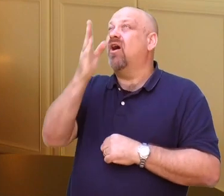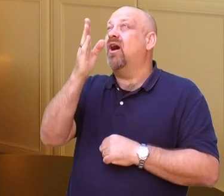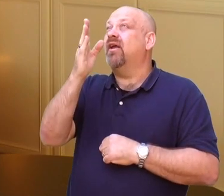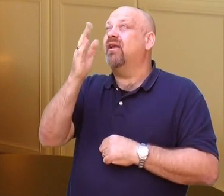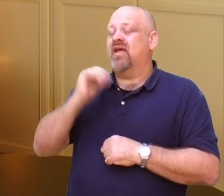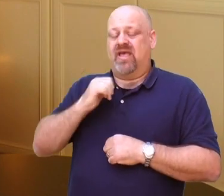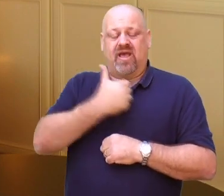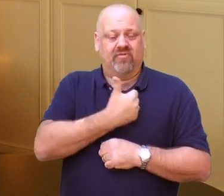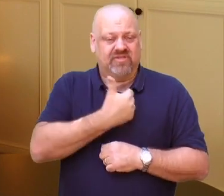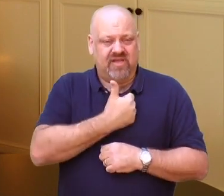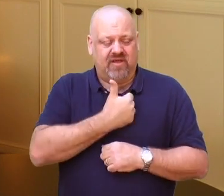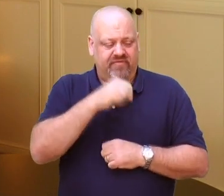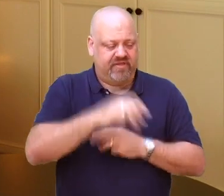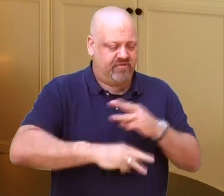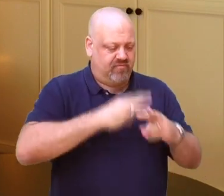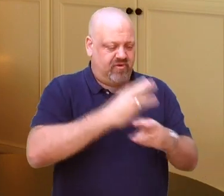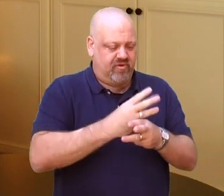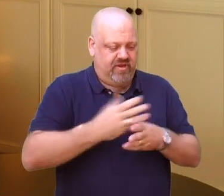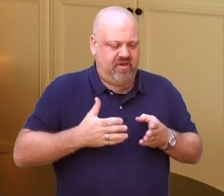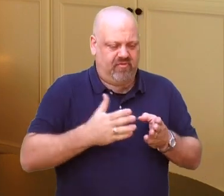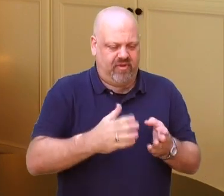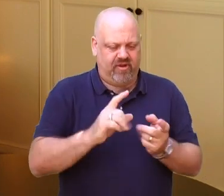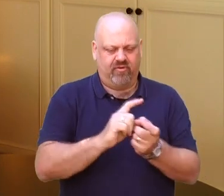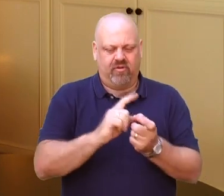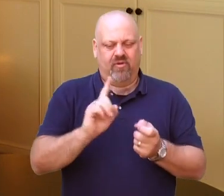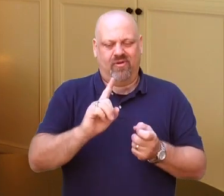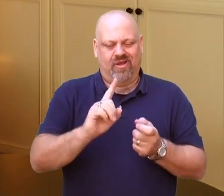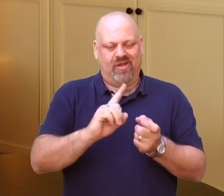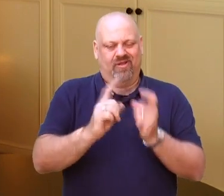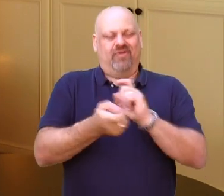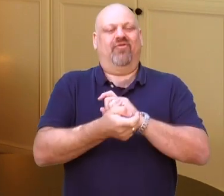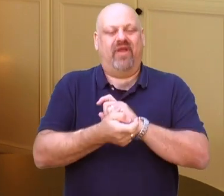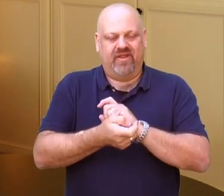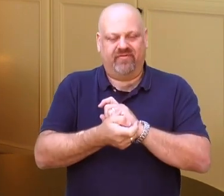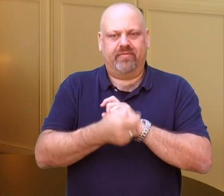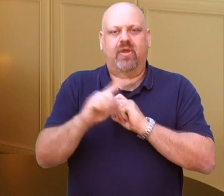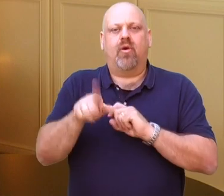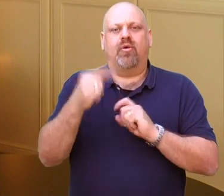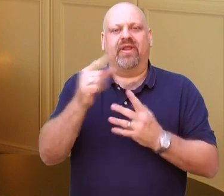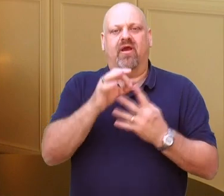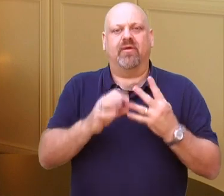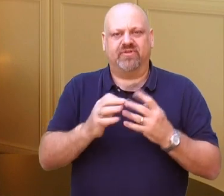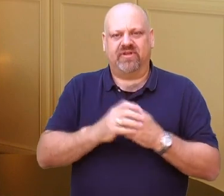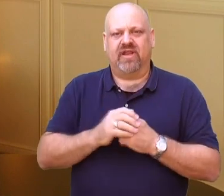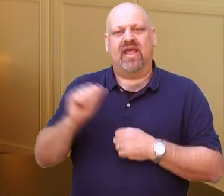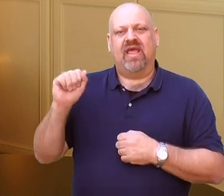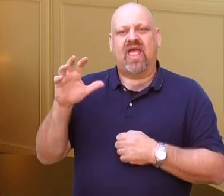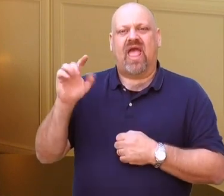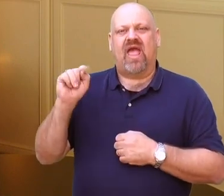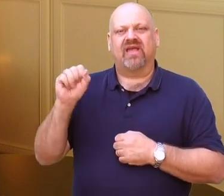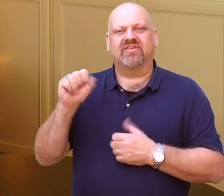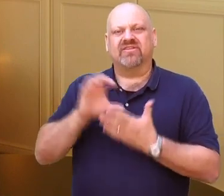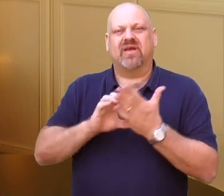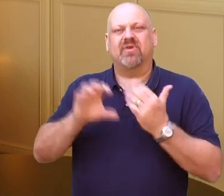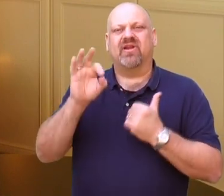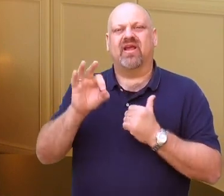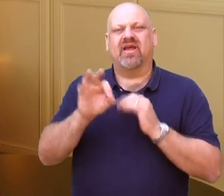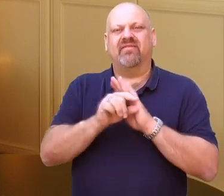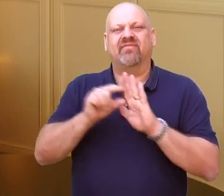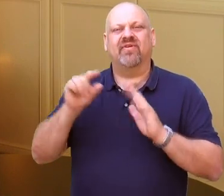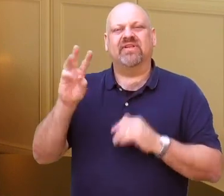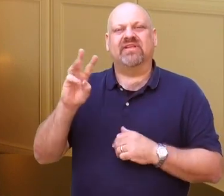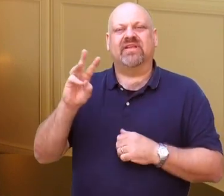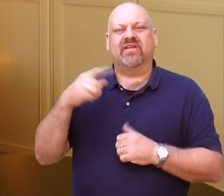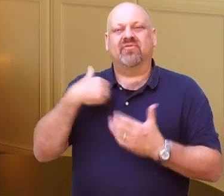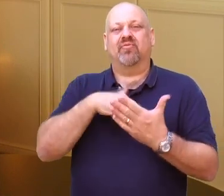this world in a manner where transformation is the only option. In Acts chapter 9,